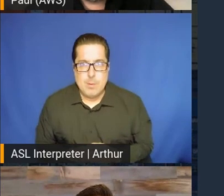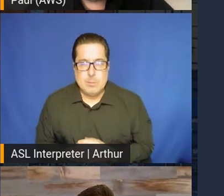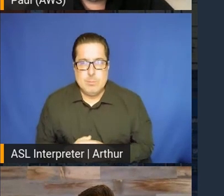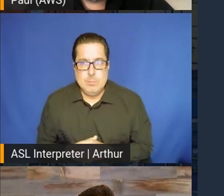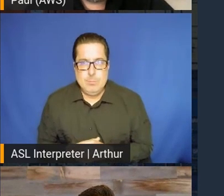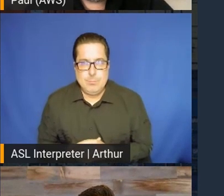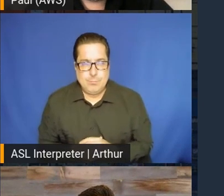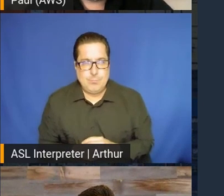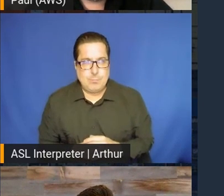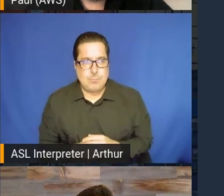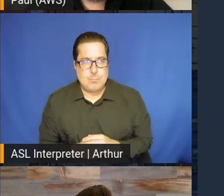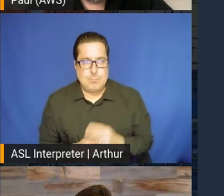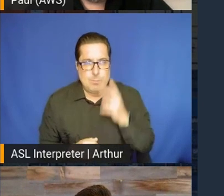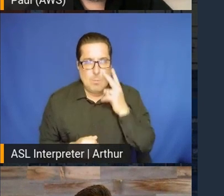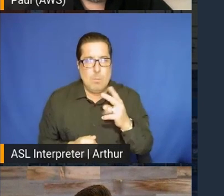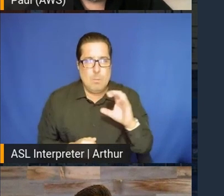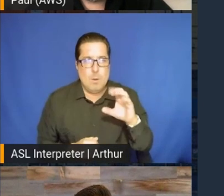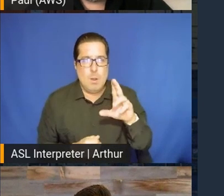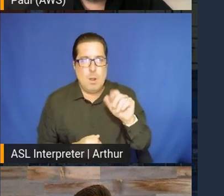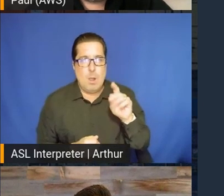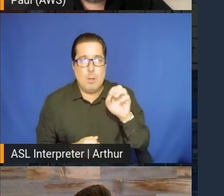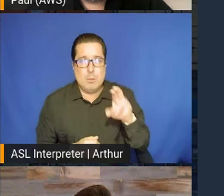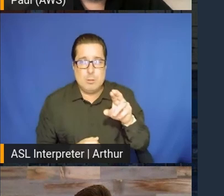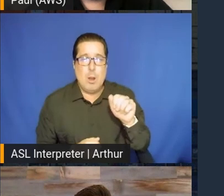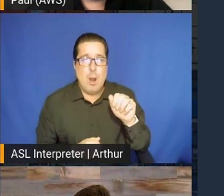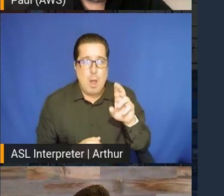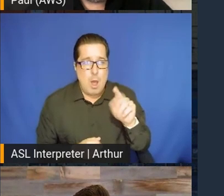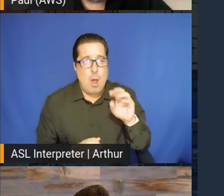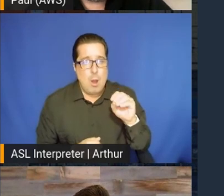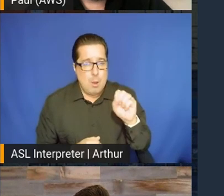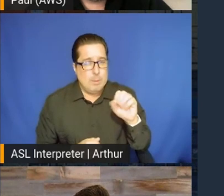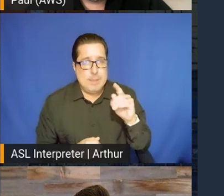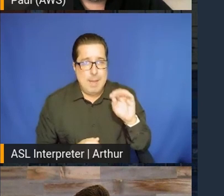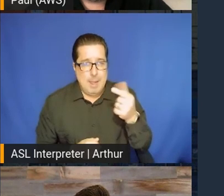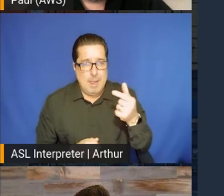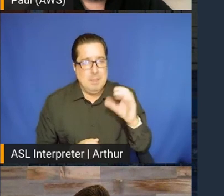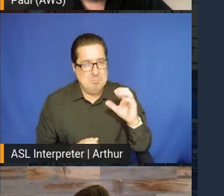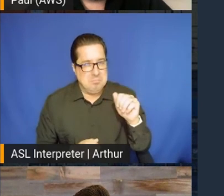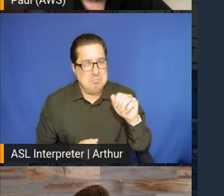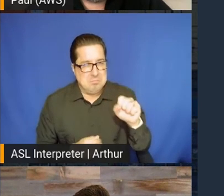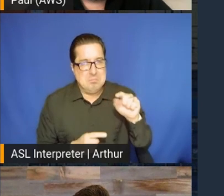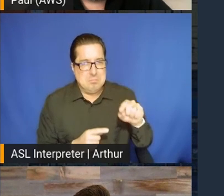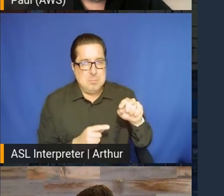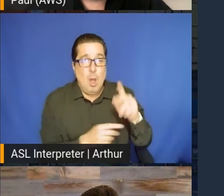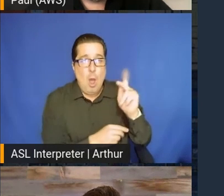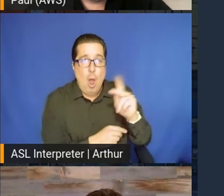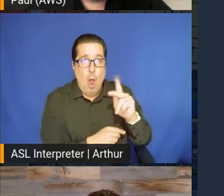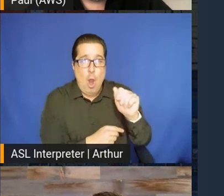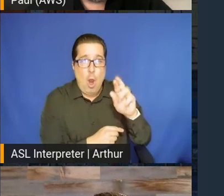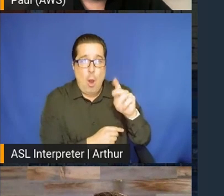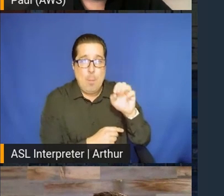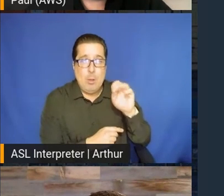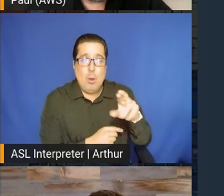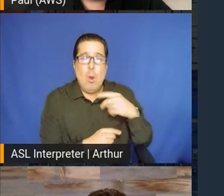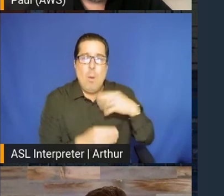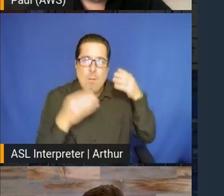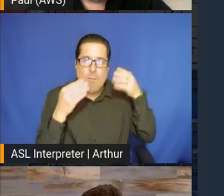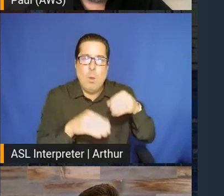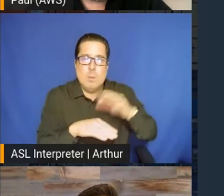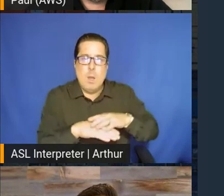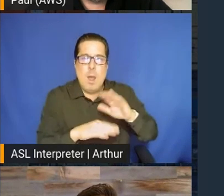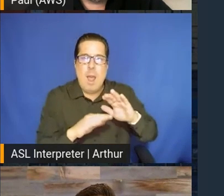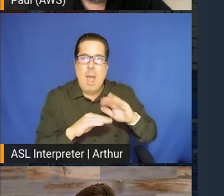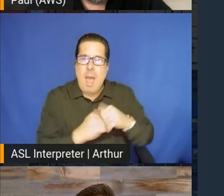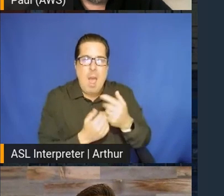So when we think about cluster autoscaling with Karpenter, this is where we really focus on how do we right size